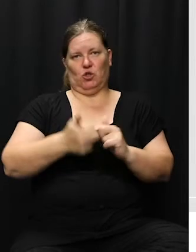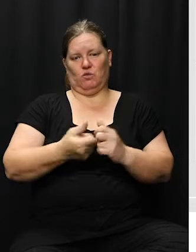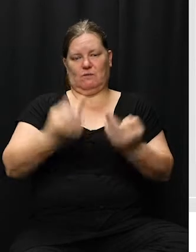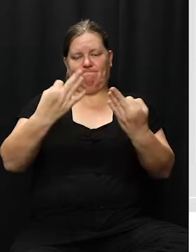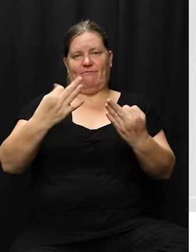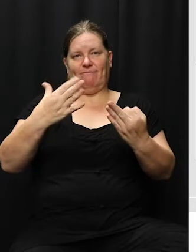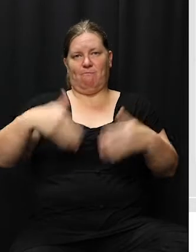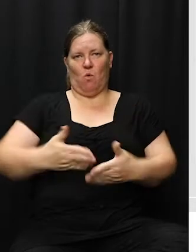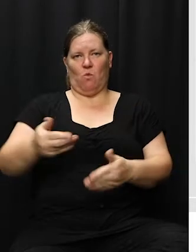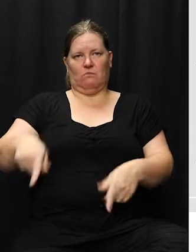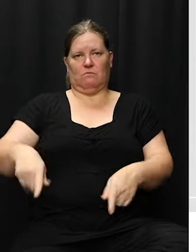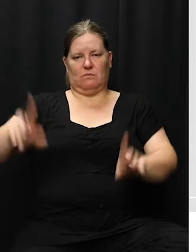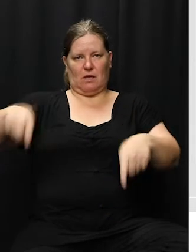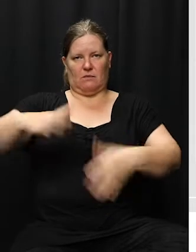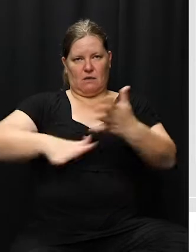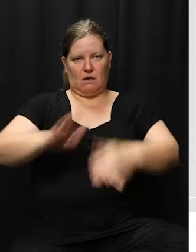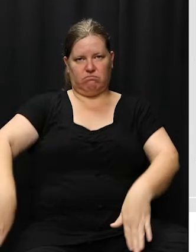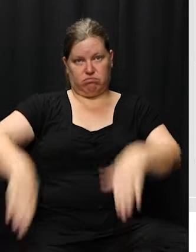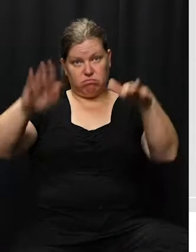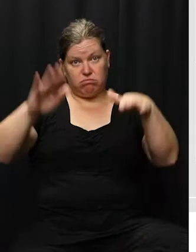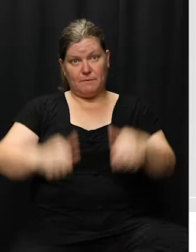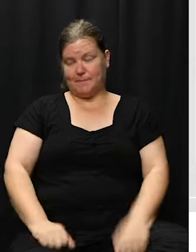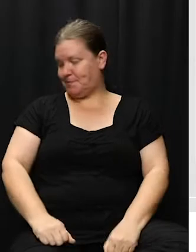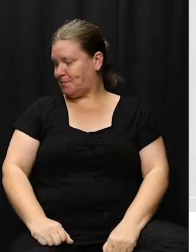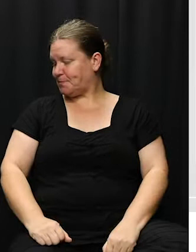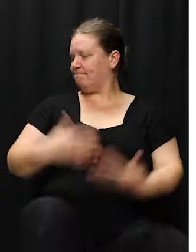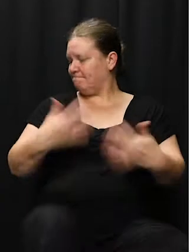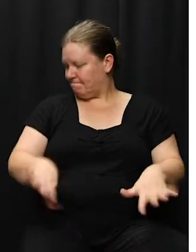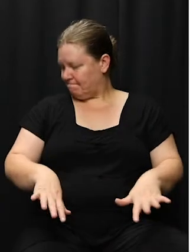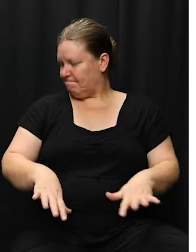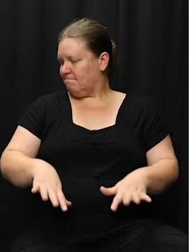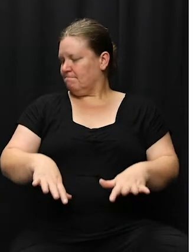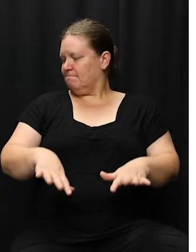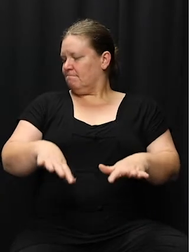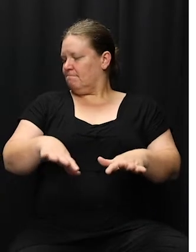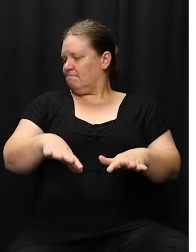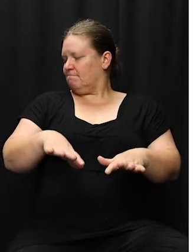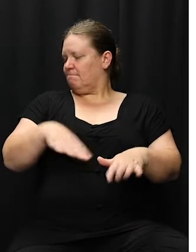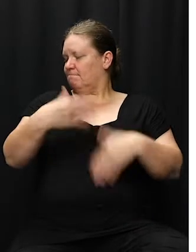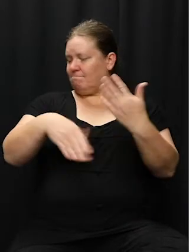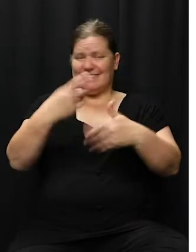the program. The program's not an issue here, it's simply the fact that they've started signing so late.